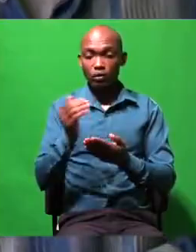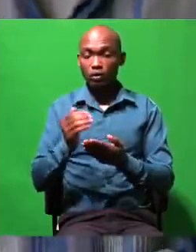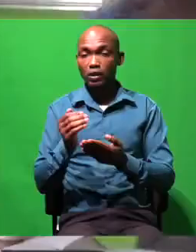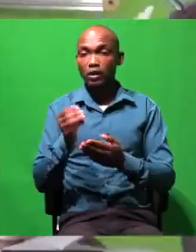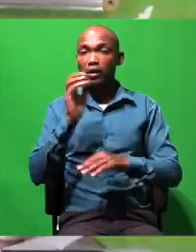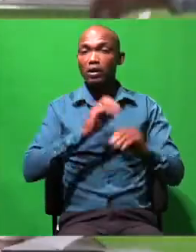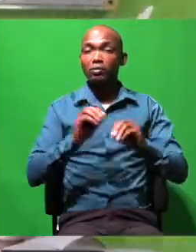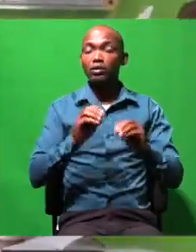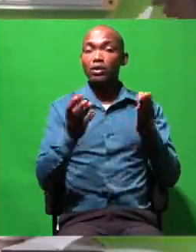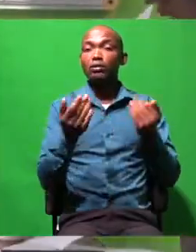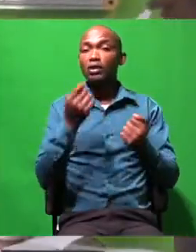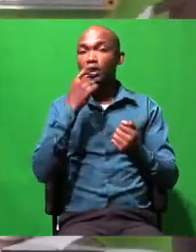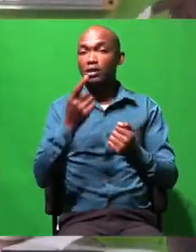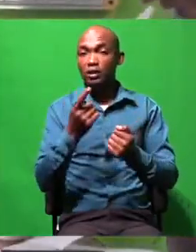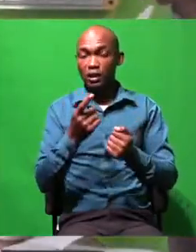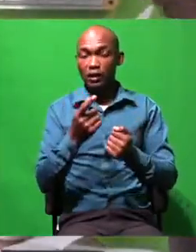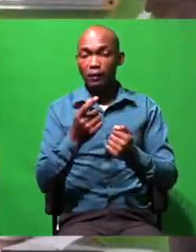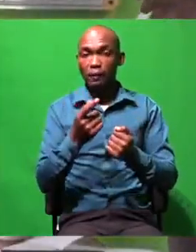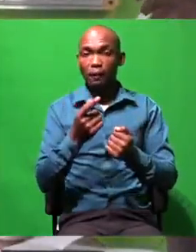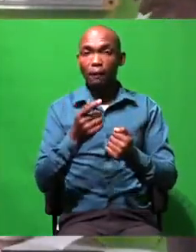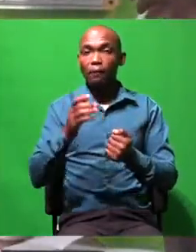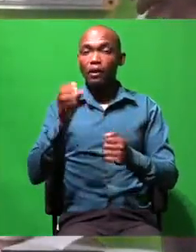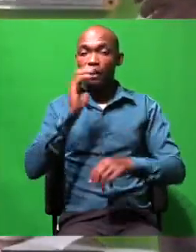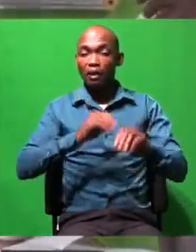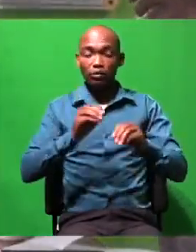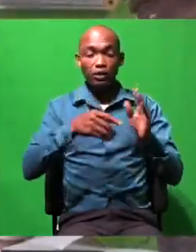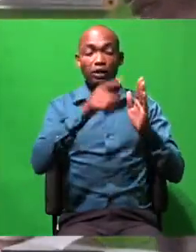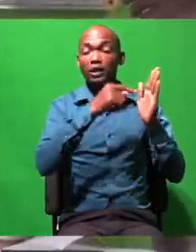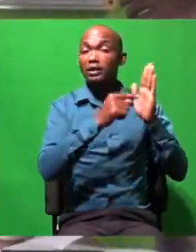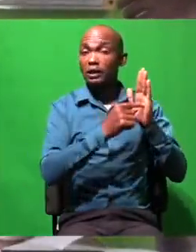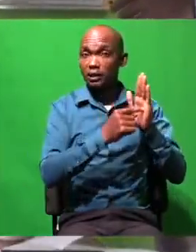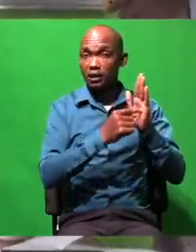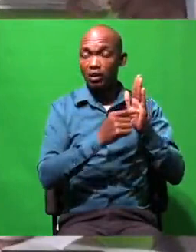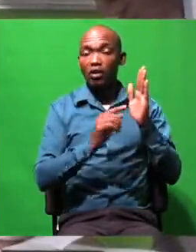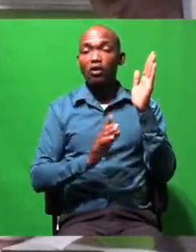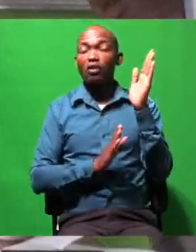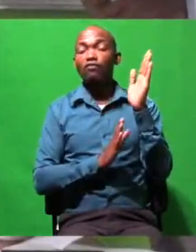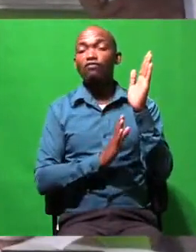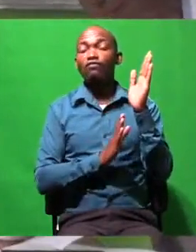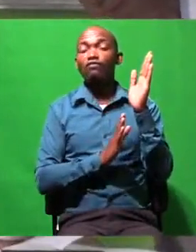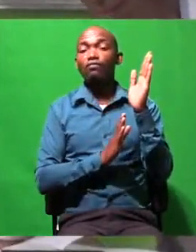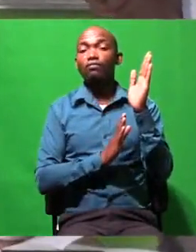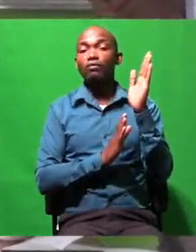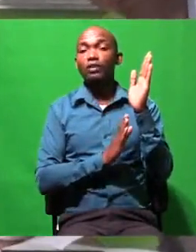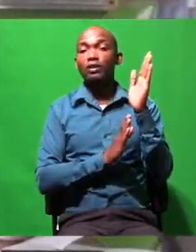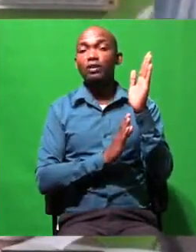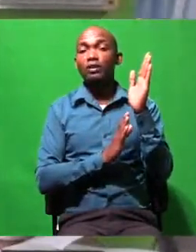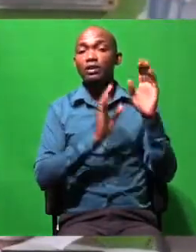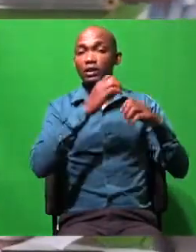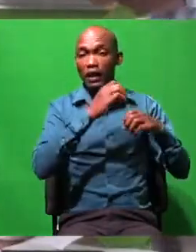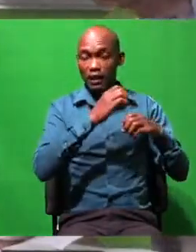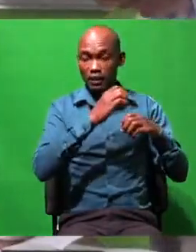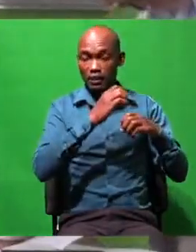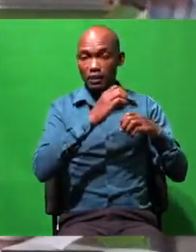that's why we say that chemistry is a center of sciences, and as well as